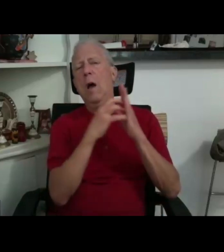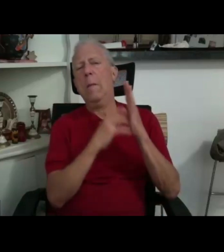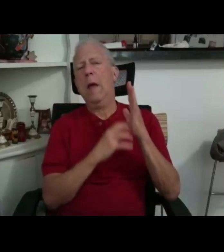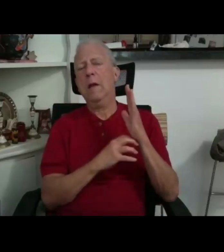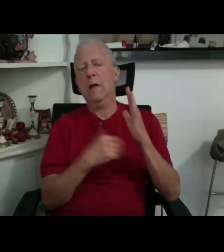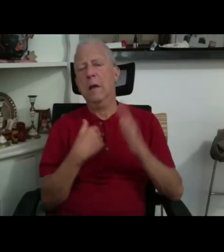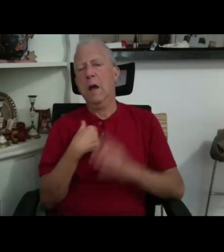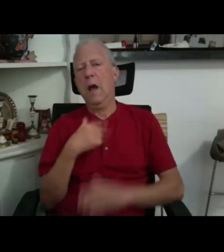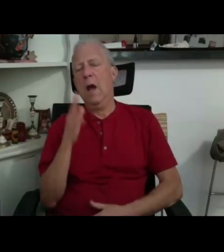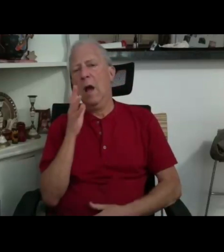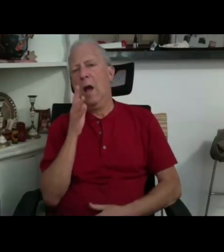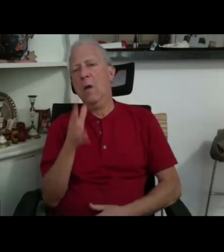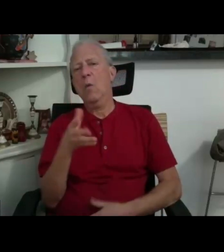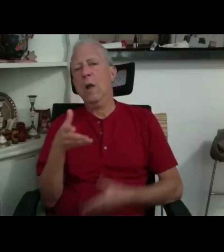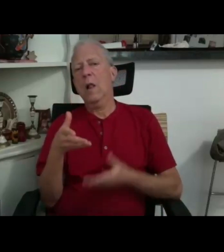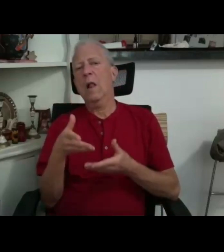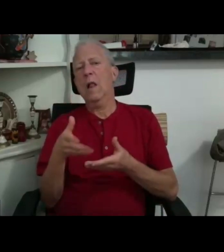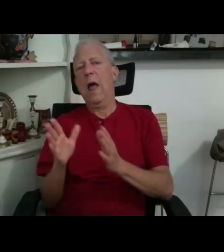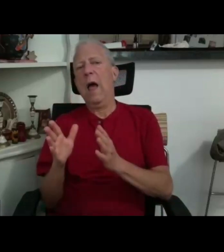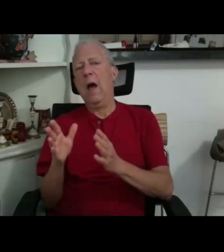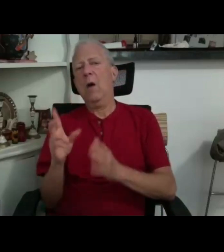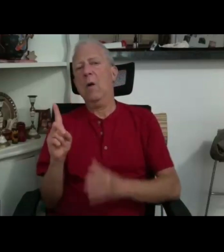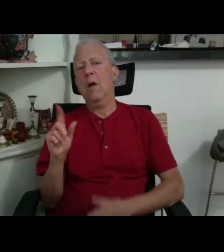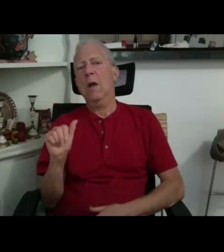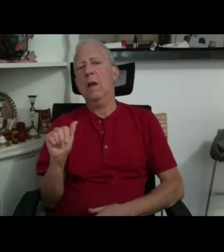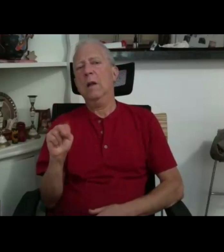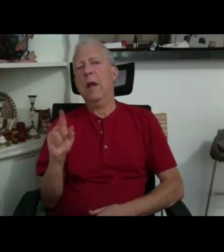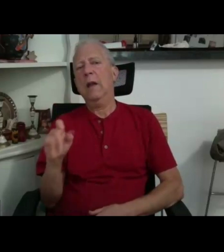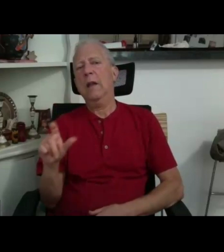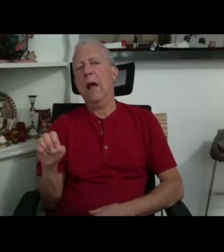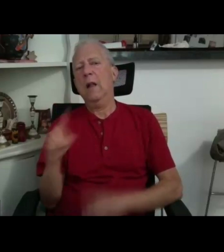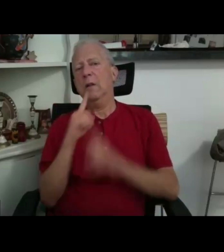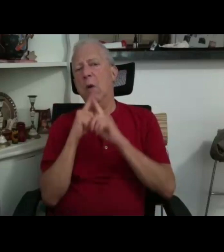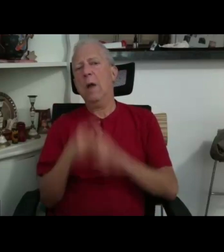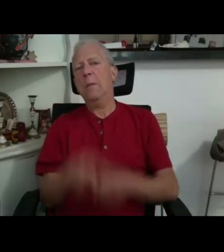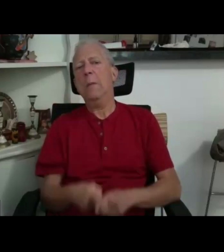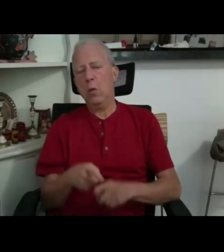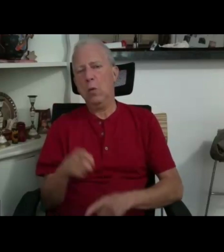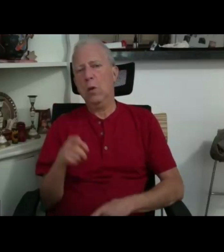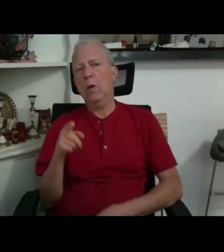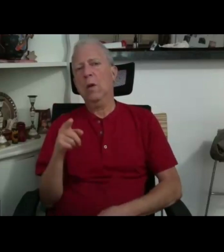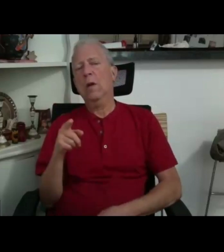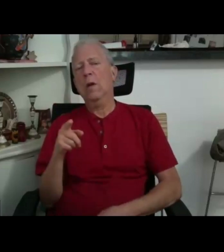I'm just going to allow Danielle to unmute so that